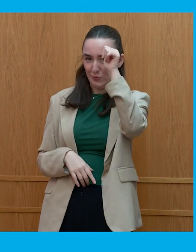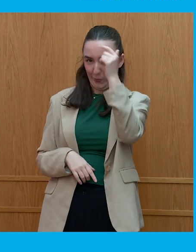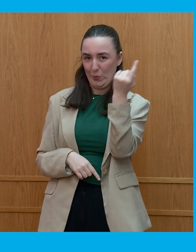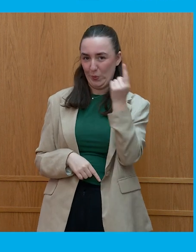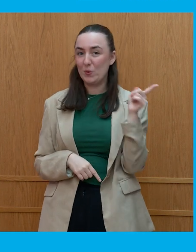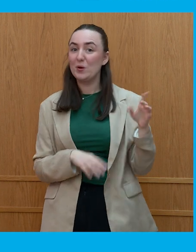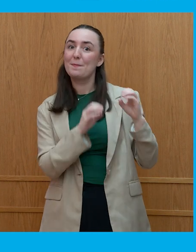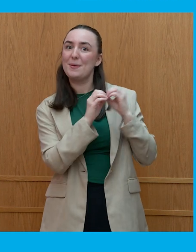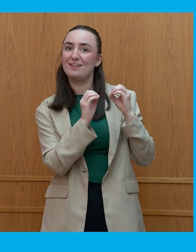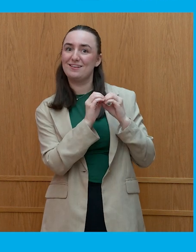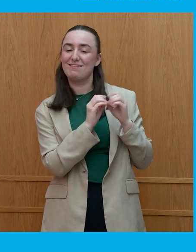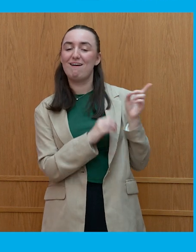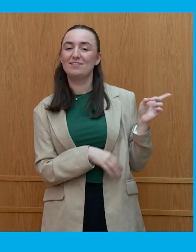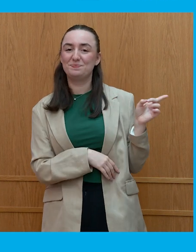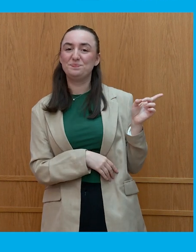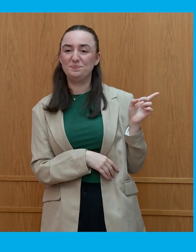because Benedetta is